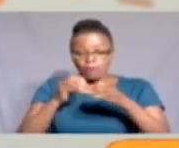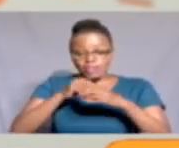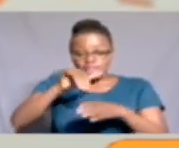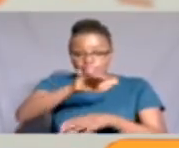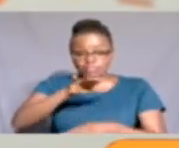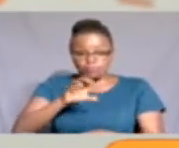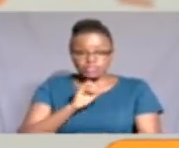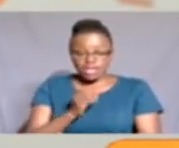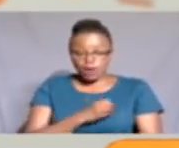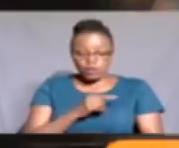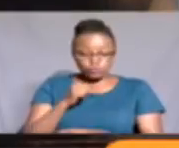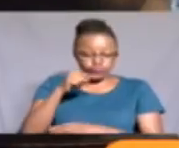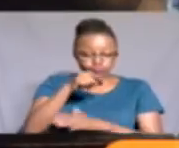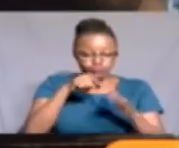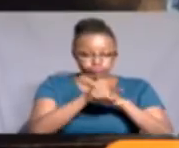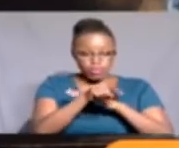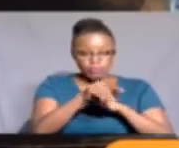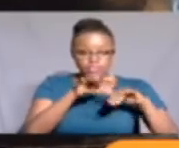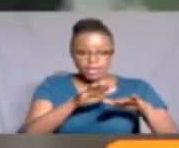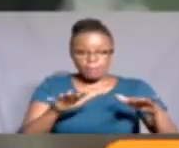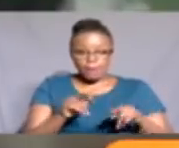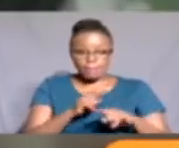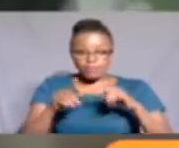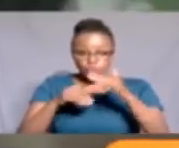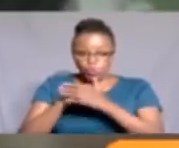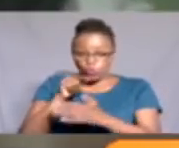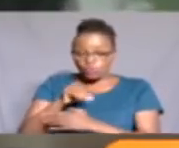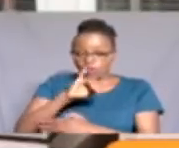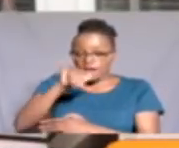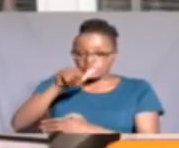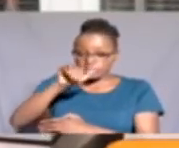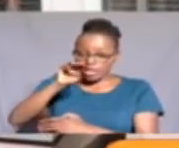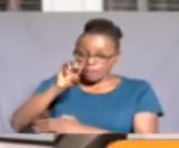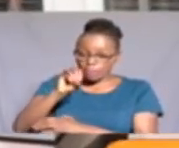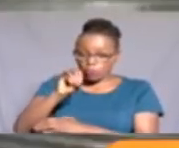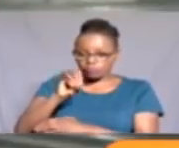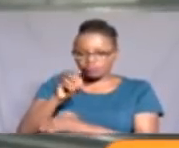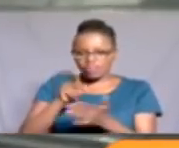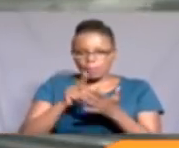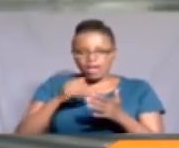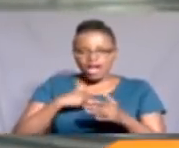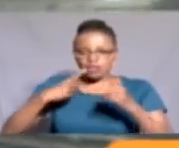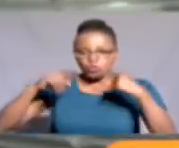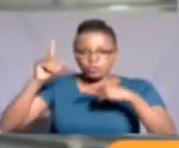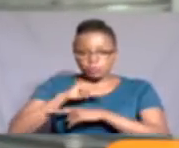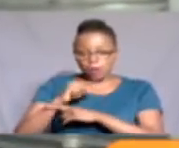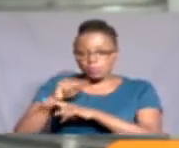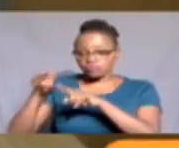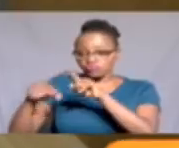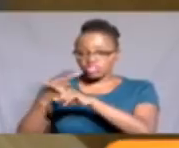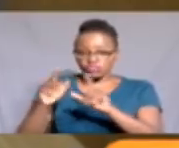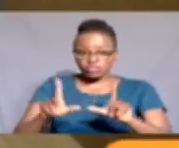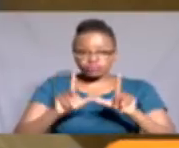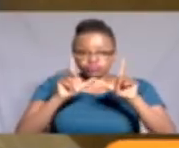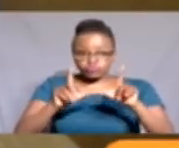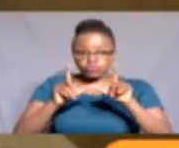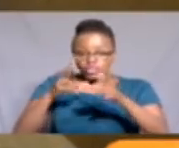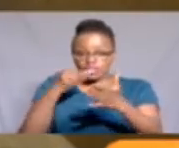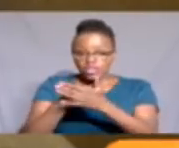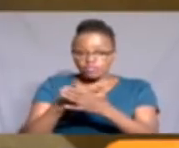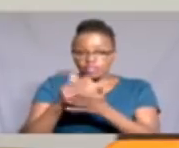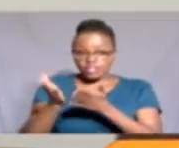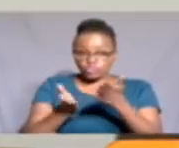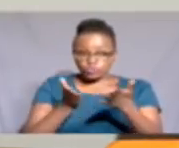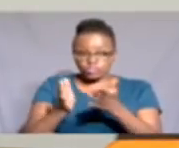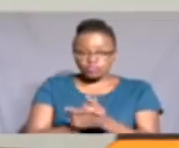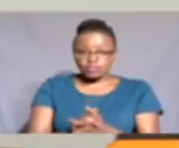space to get into those markets. Despite all this, JamboPay has won numerous awards for its innovation in financial